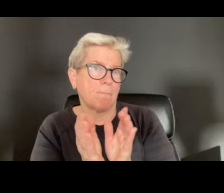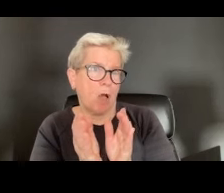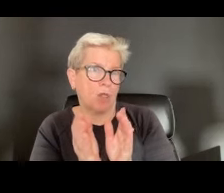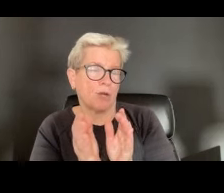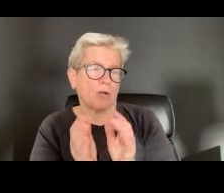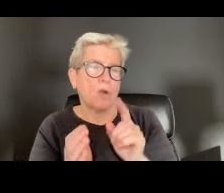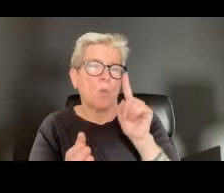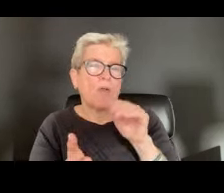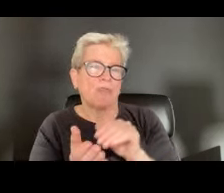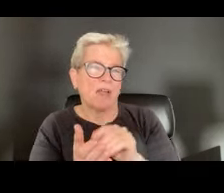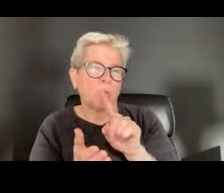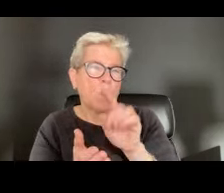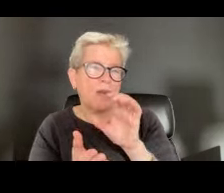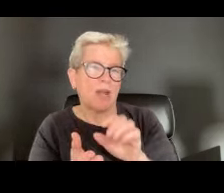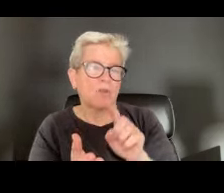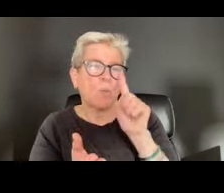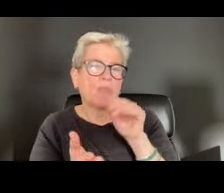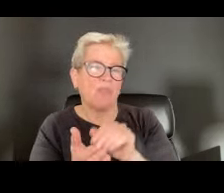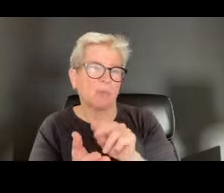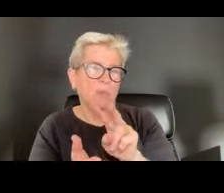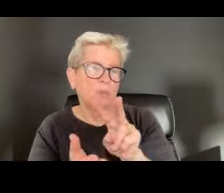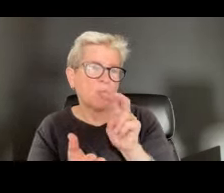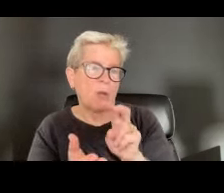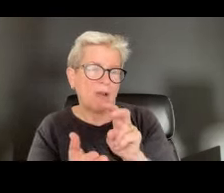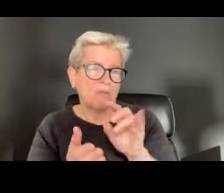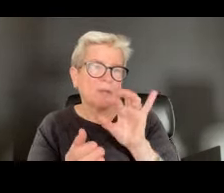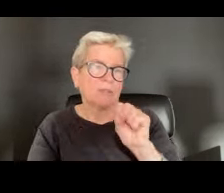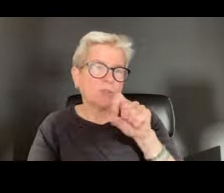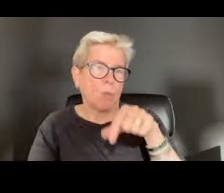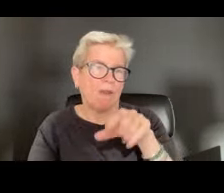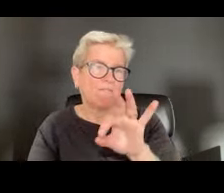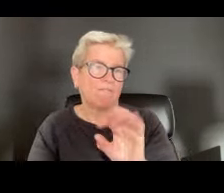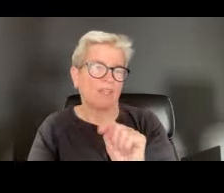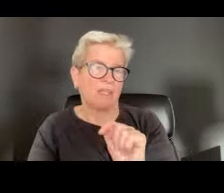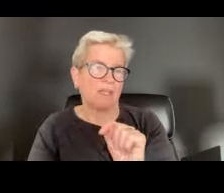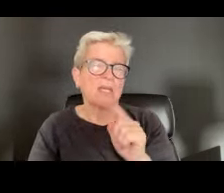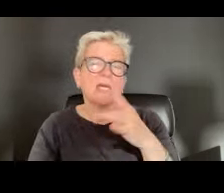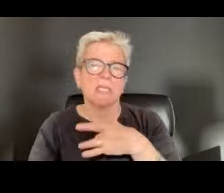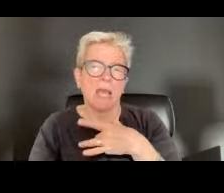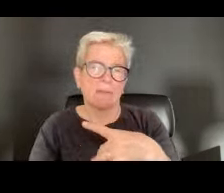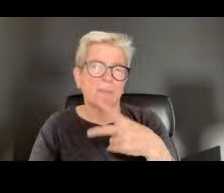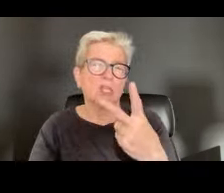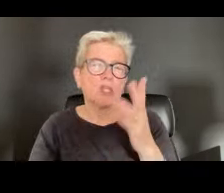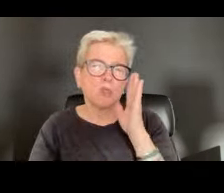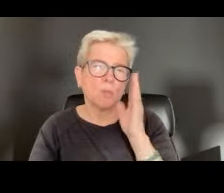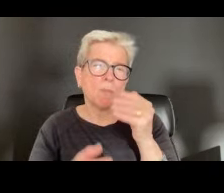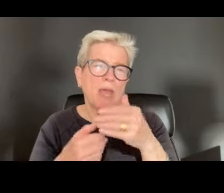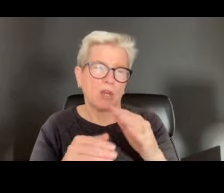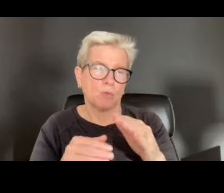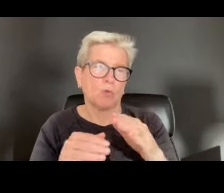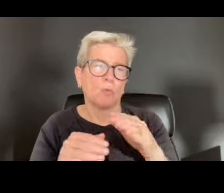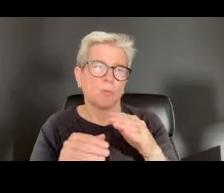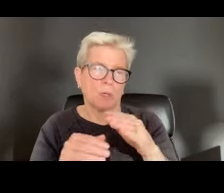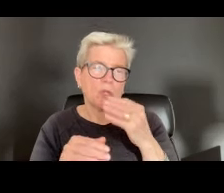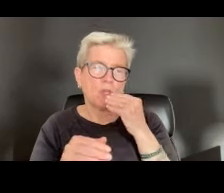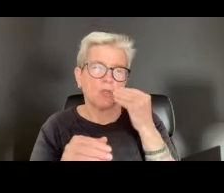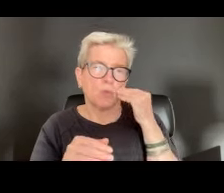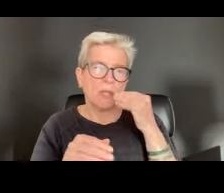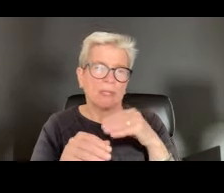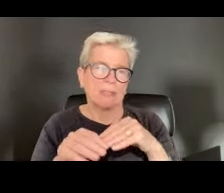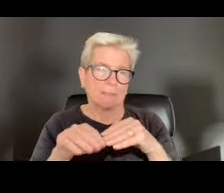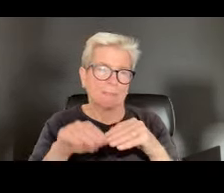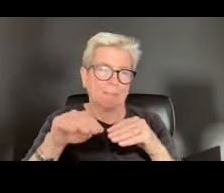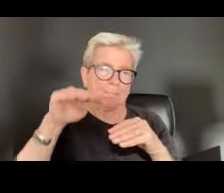or 1,200 square feet. And so they tend to be 2-bedroom units. The last example is